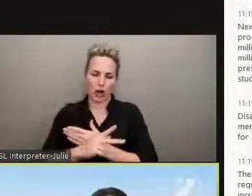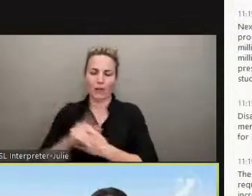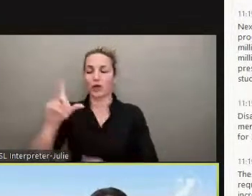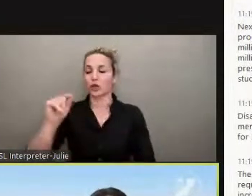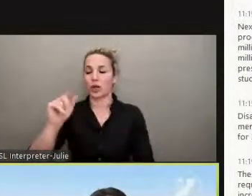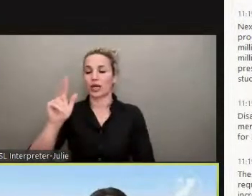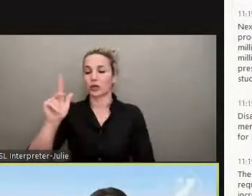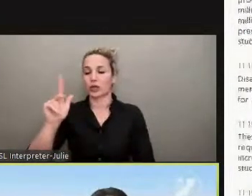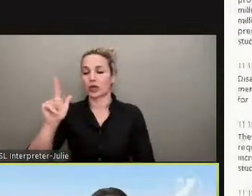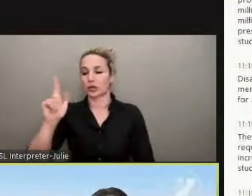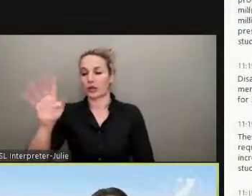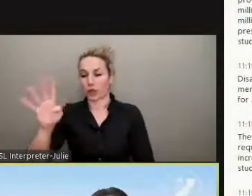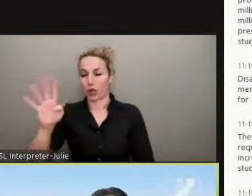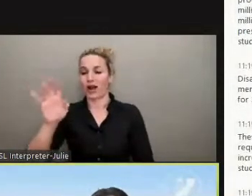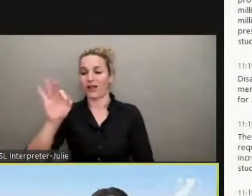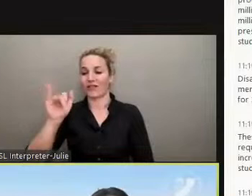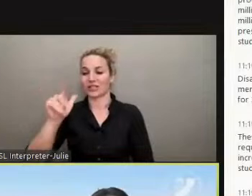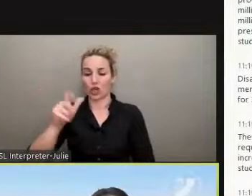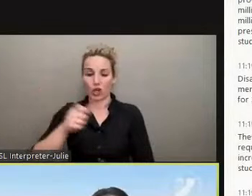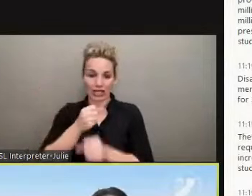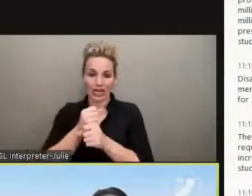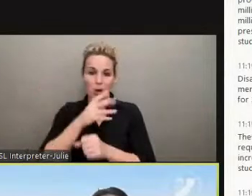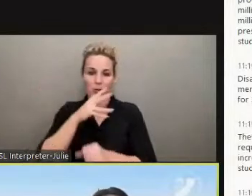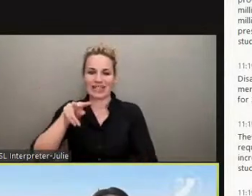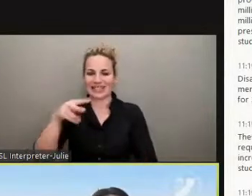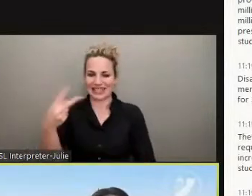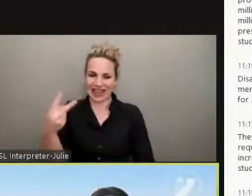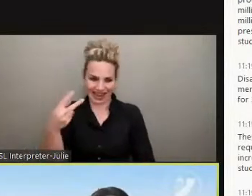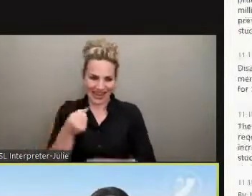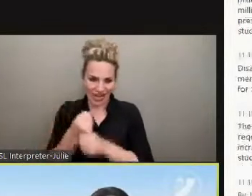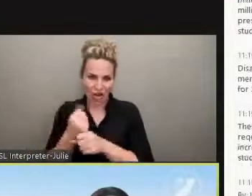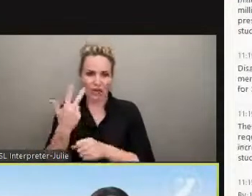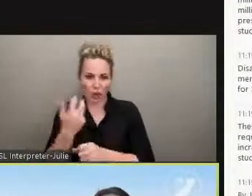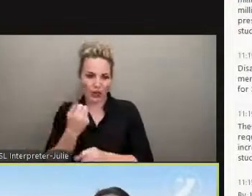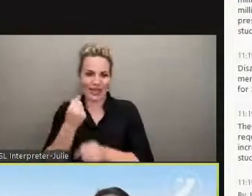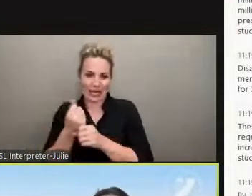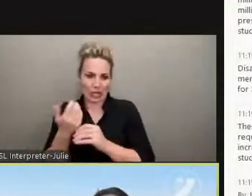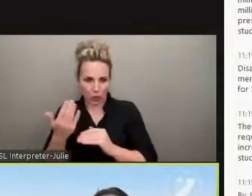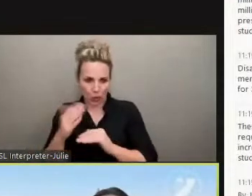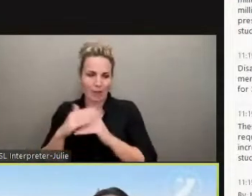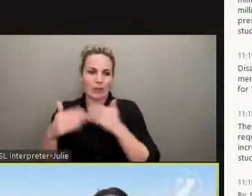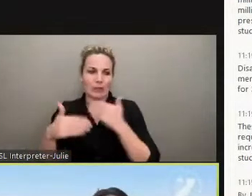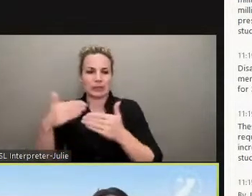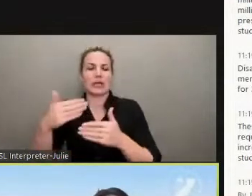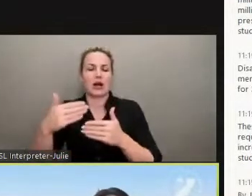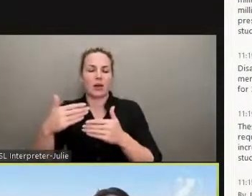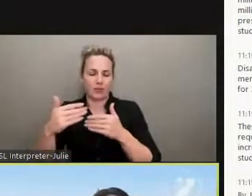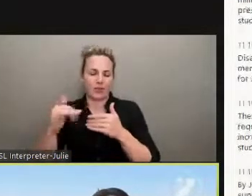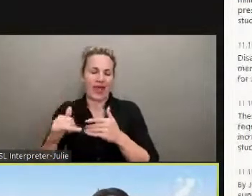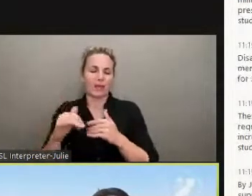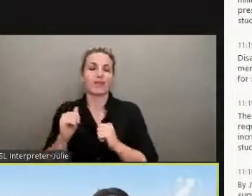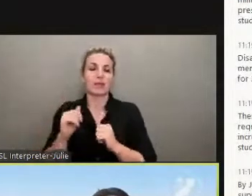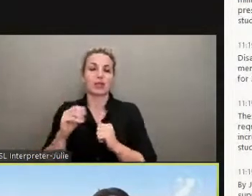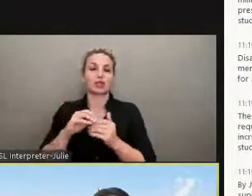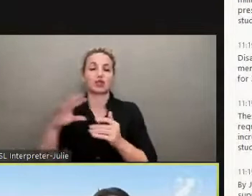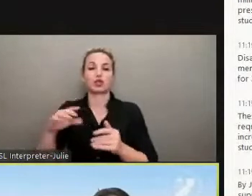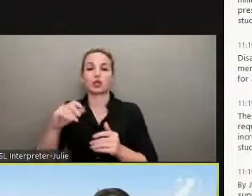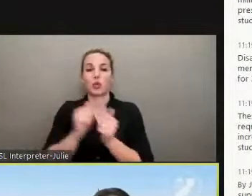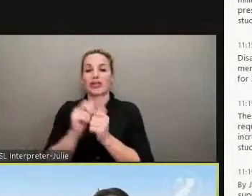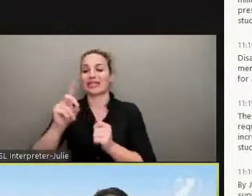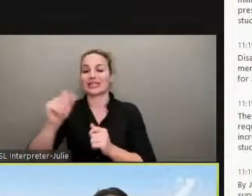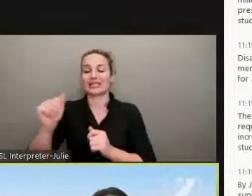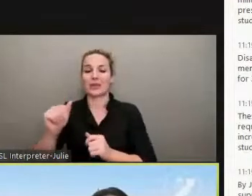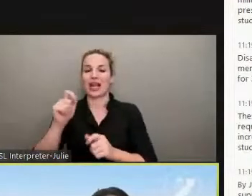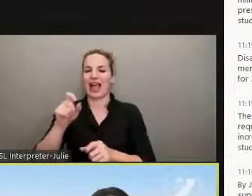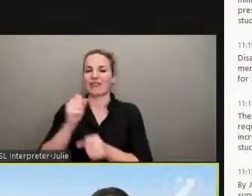2023-24 fiscal year will be the second year of the 3-year ramp-up process, and students with disabilities will be required to make up at